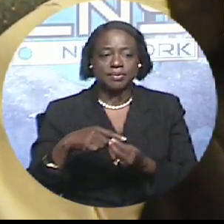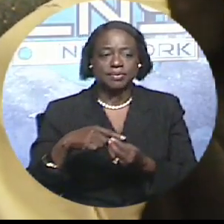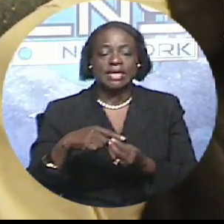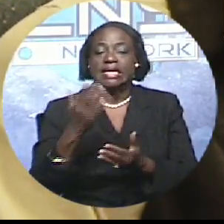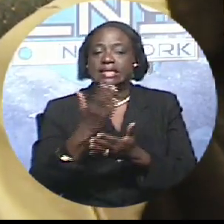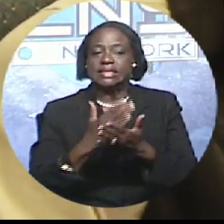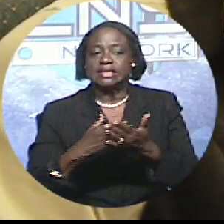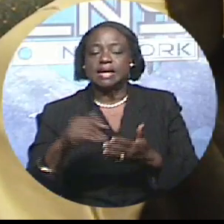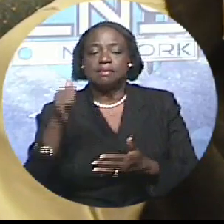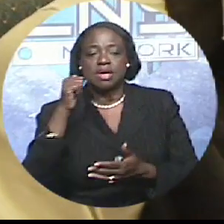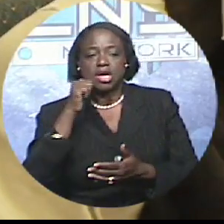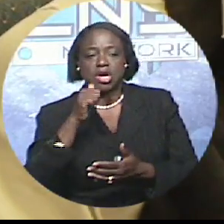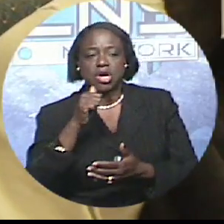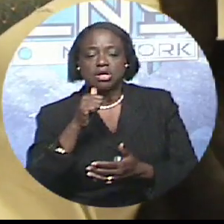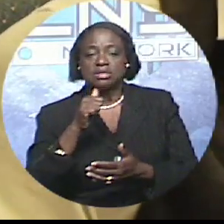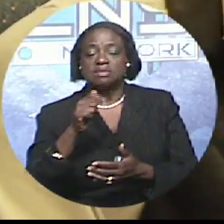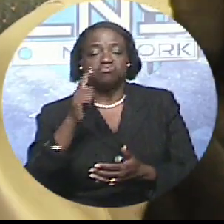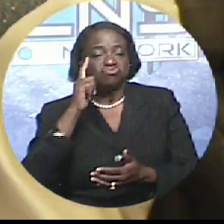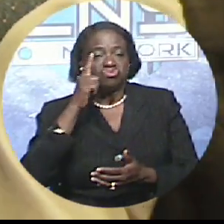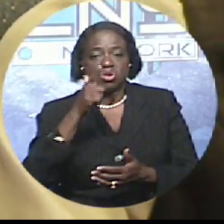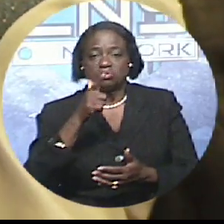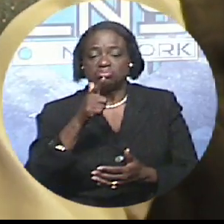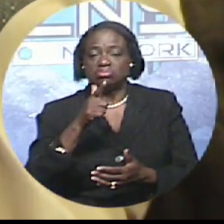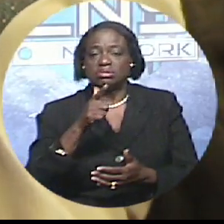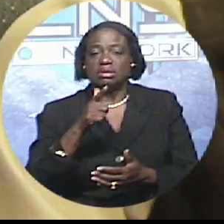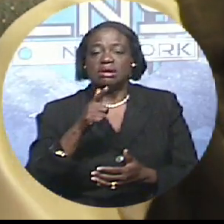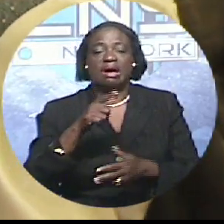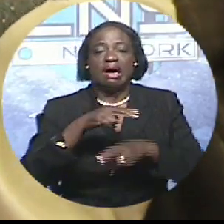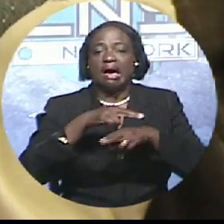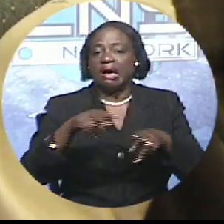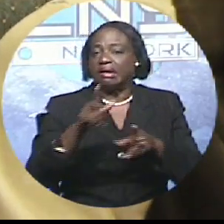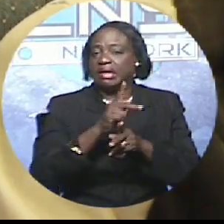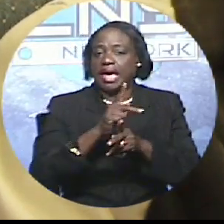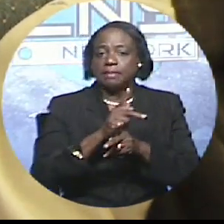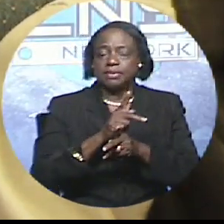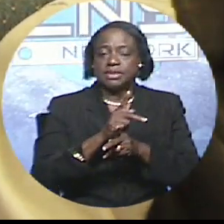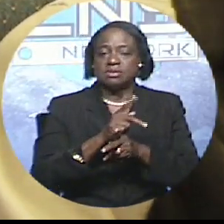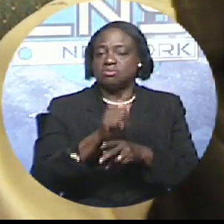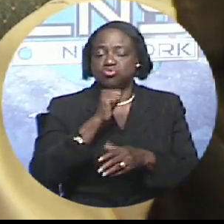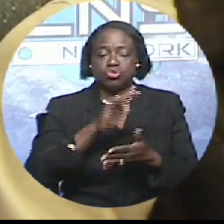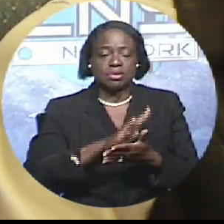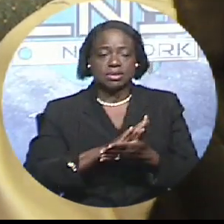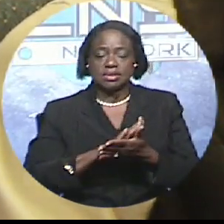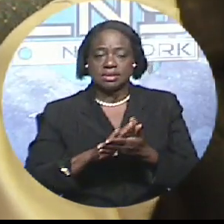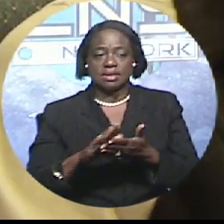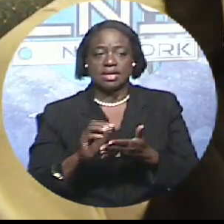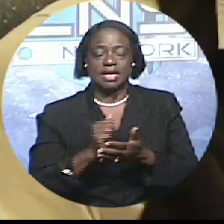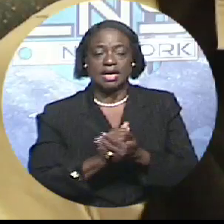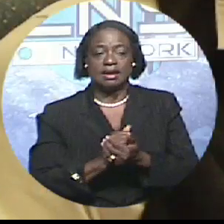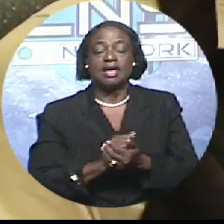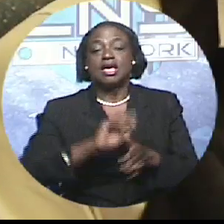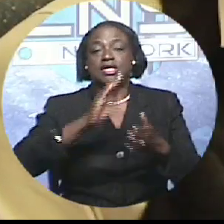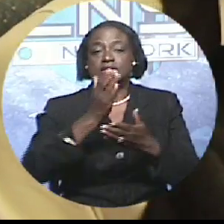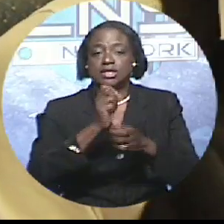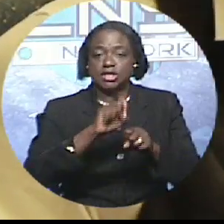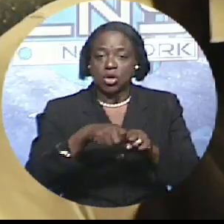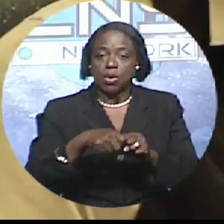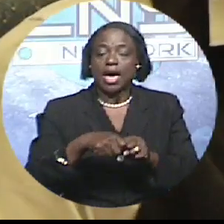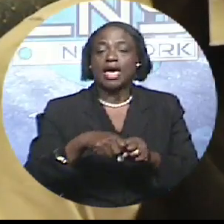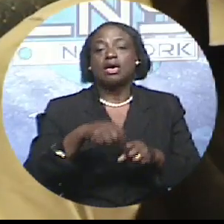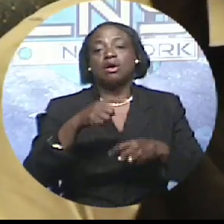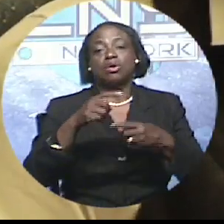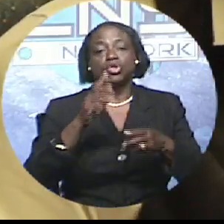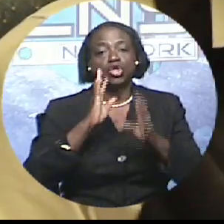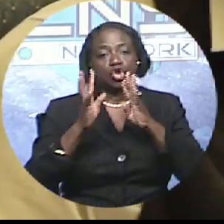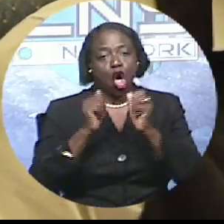Some girls may look unkempt, some may look lonely, so I would just go up to them and talk to them, introduce myself, or